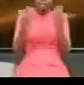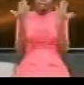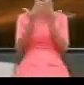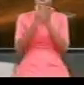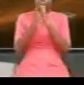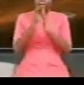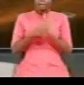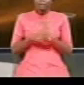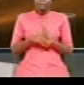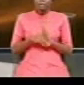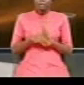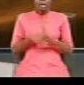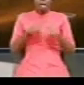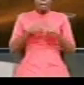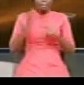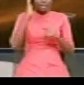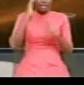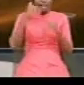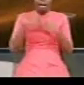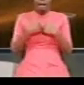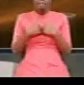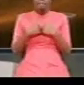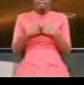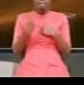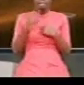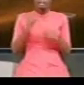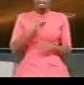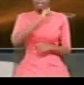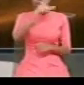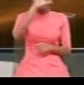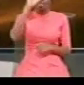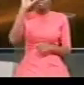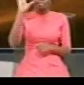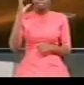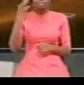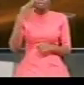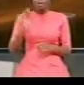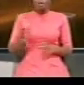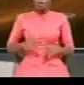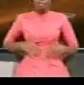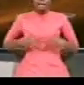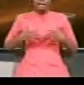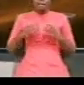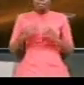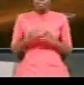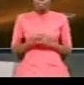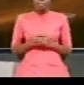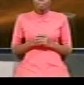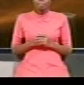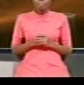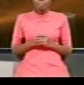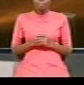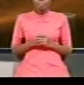darkness, but shall have the light of life.